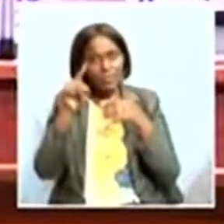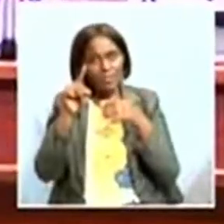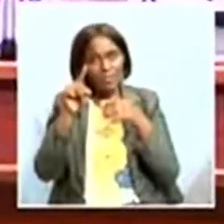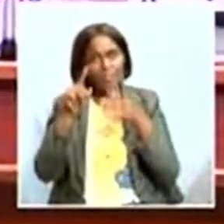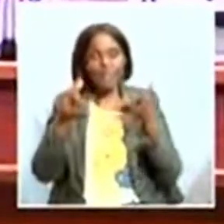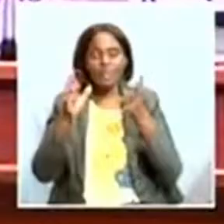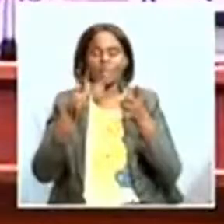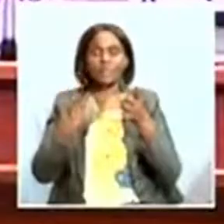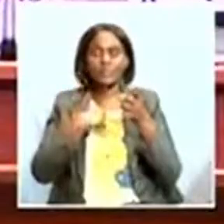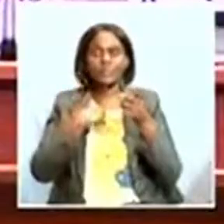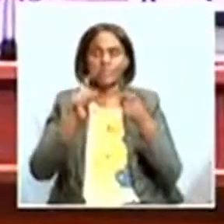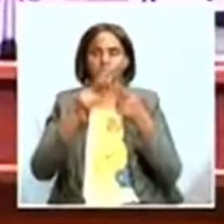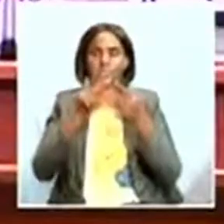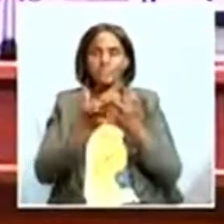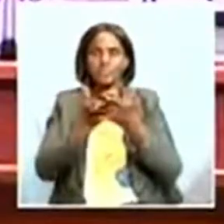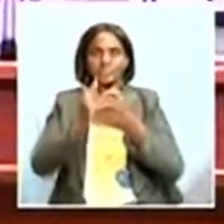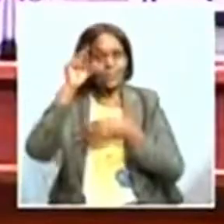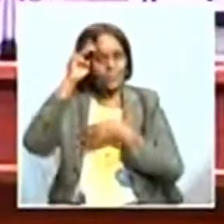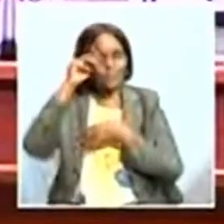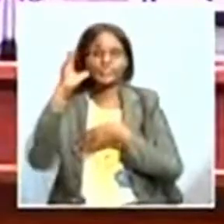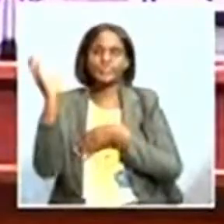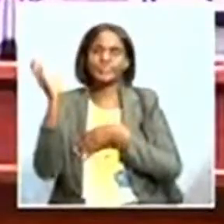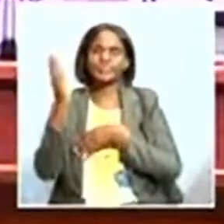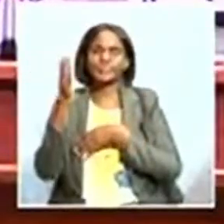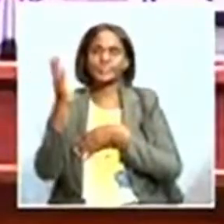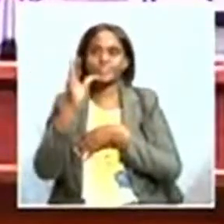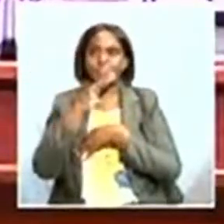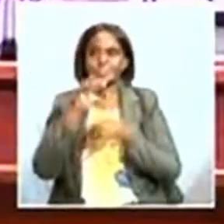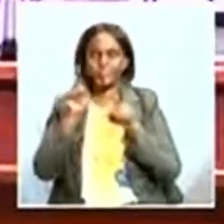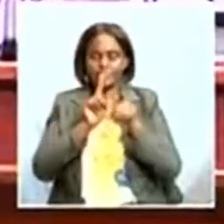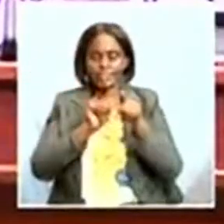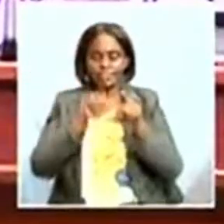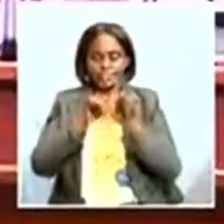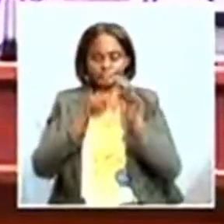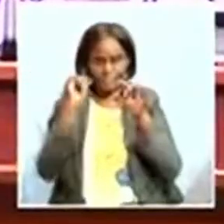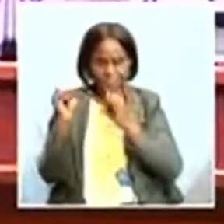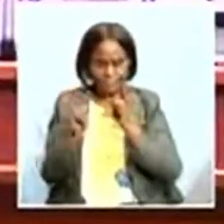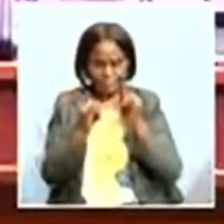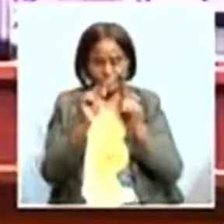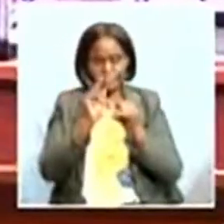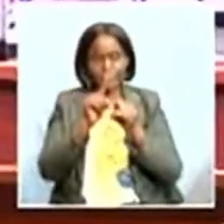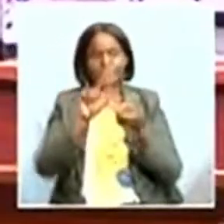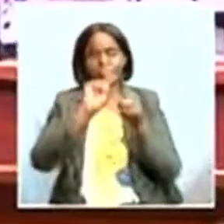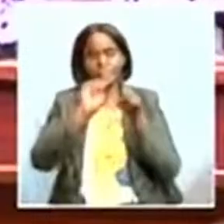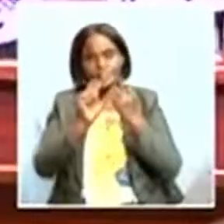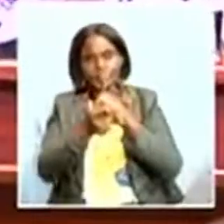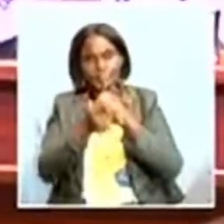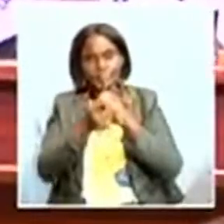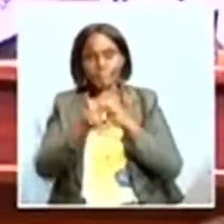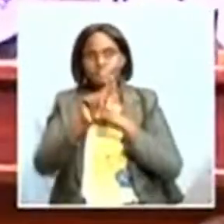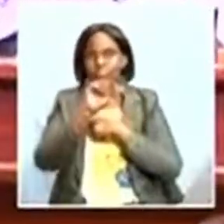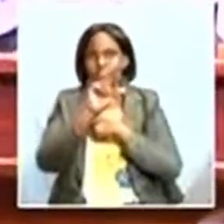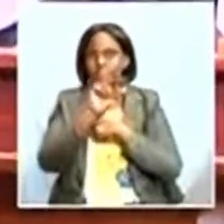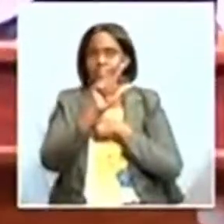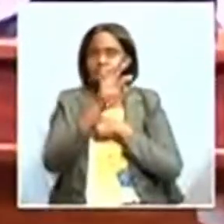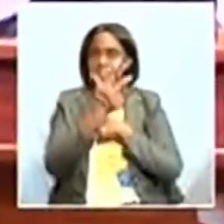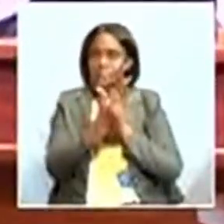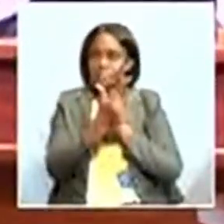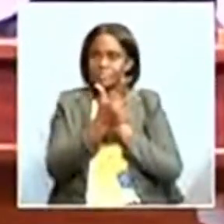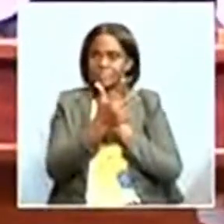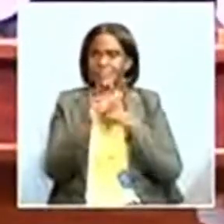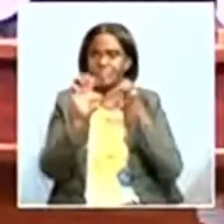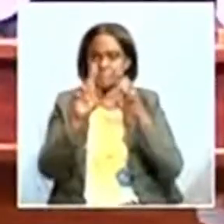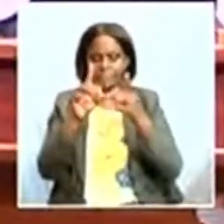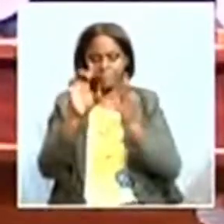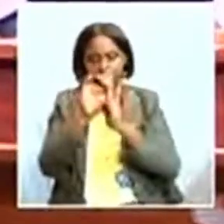for allowing me to present a ministerial statement on the implementation of the transformative 2023